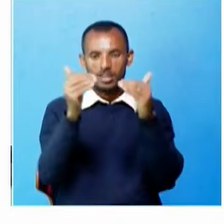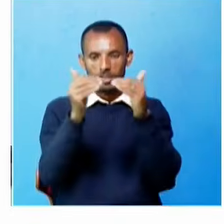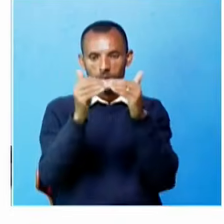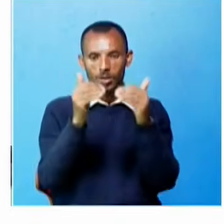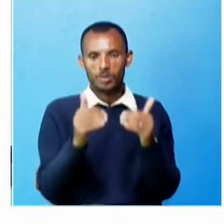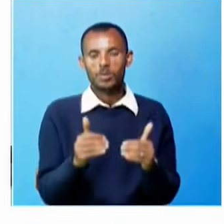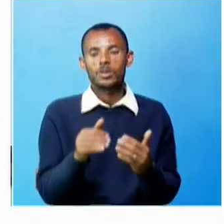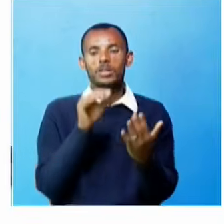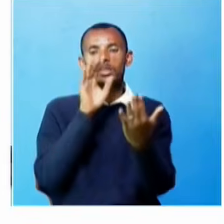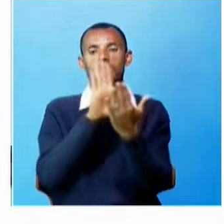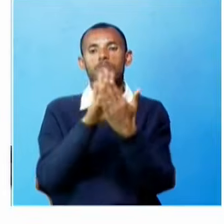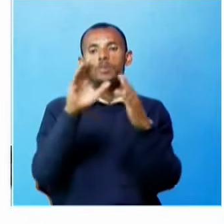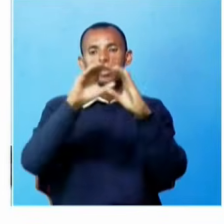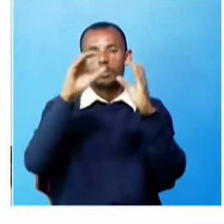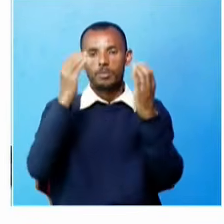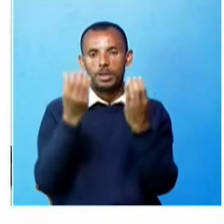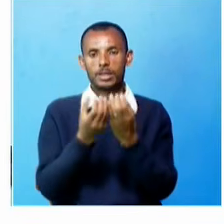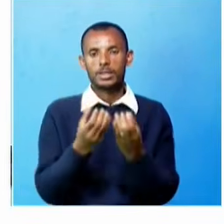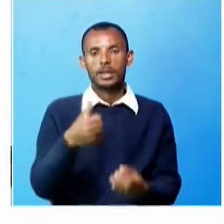front part,